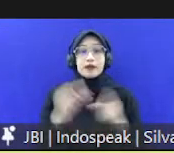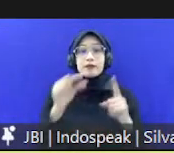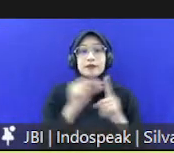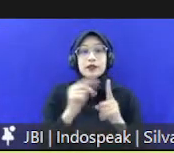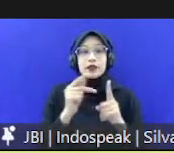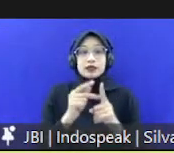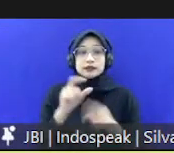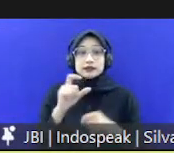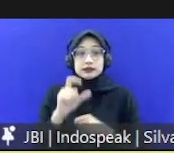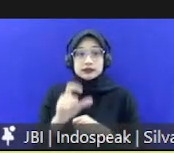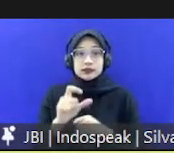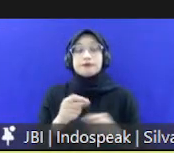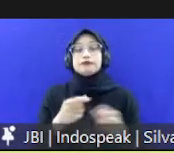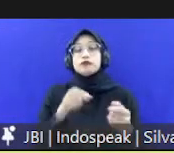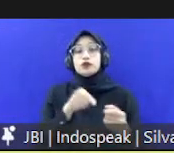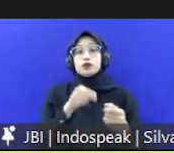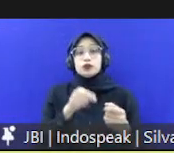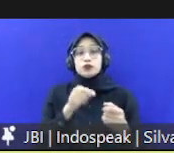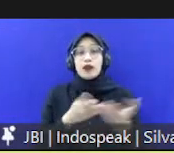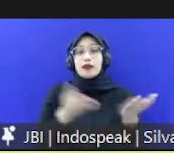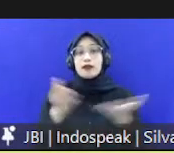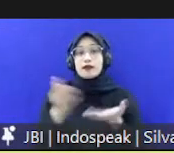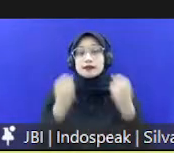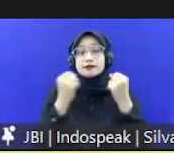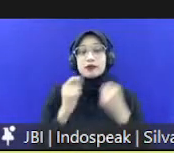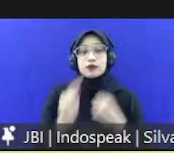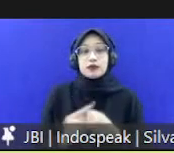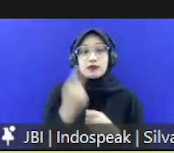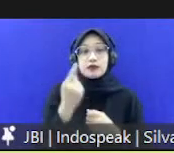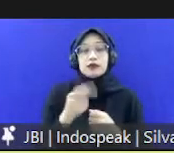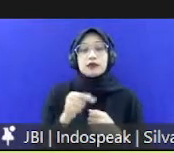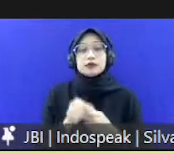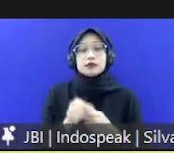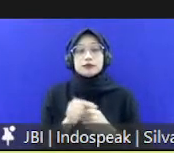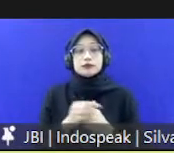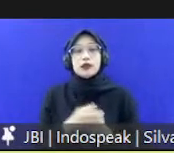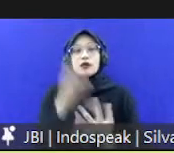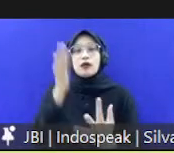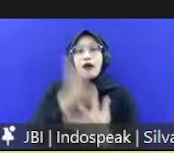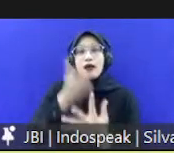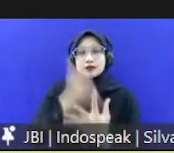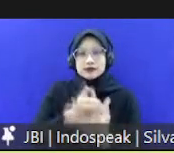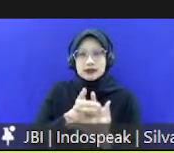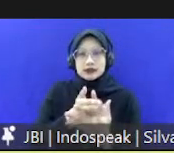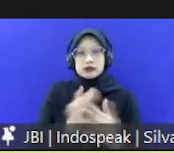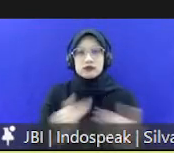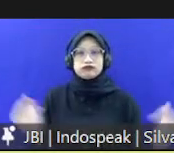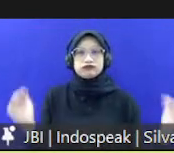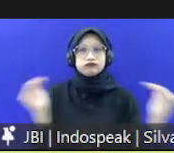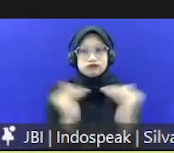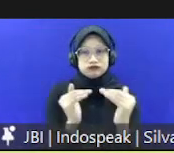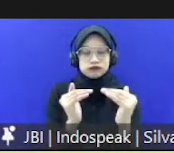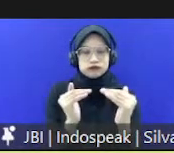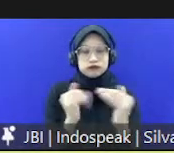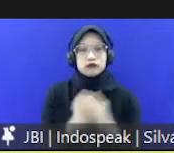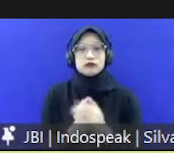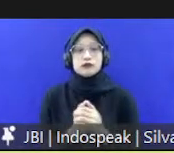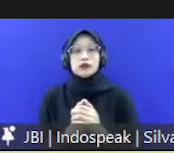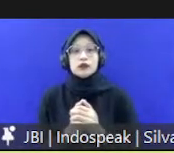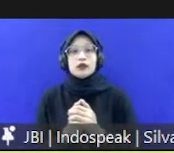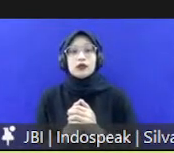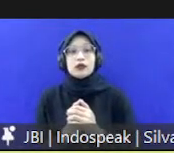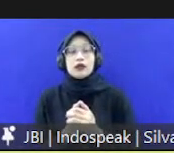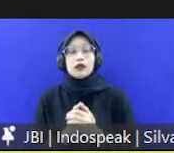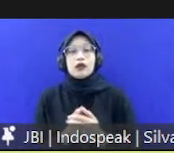have certain results which will improve access, utilization and quality, improve participation, health literacy and care